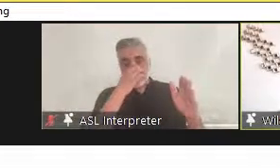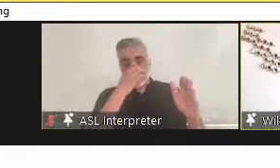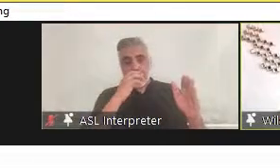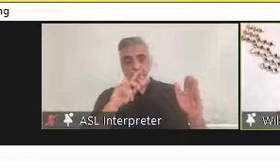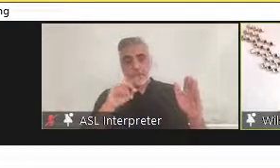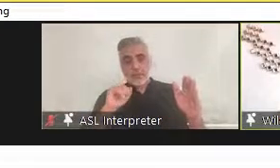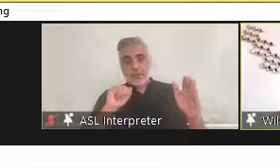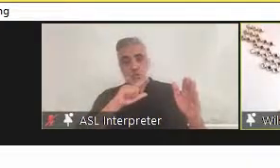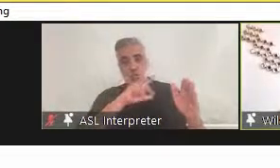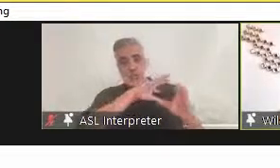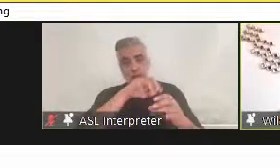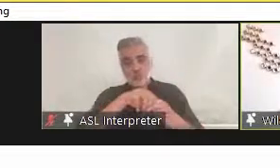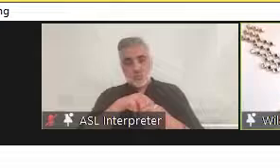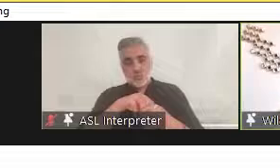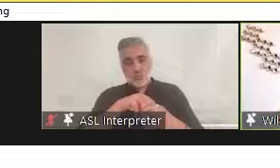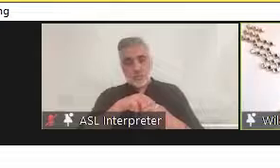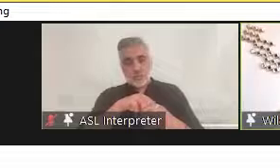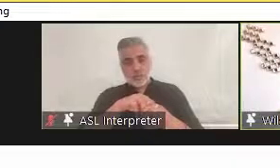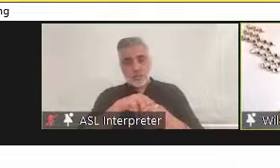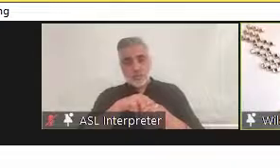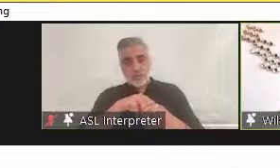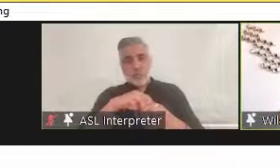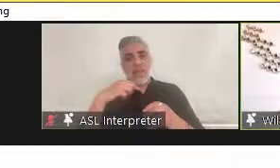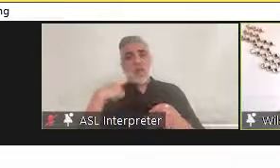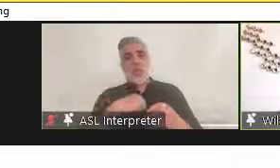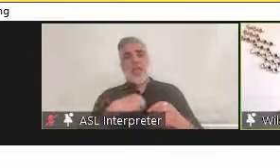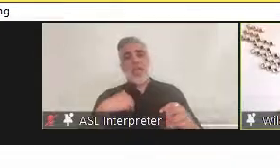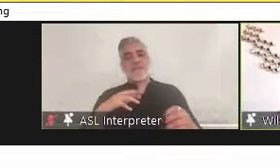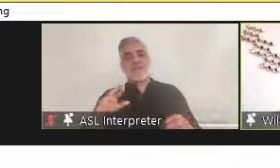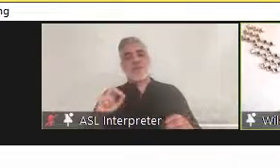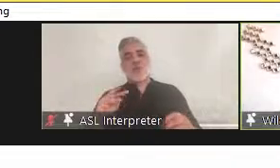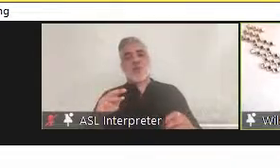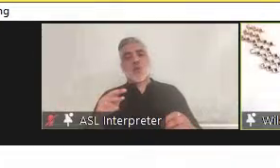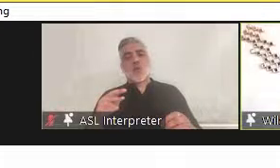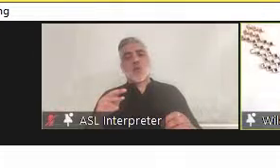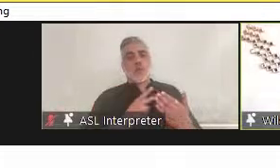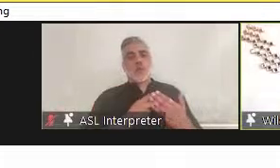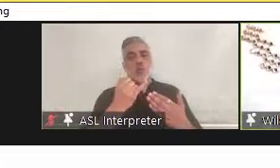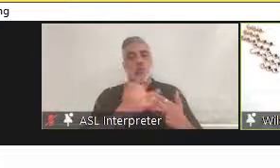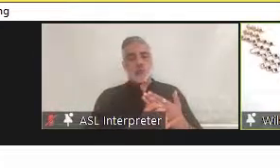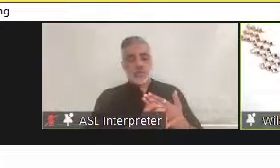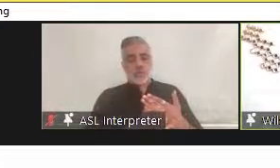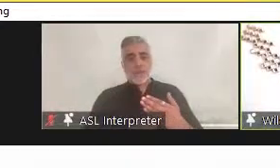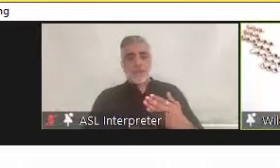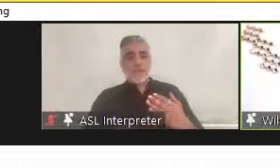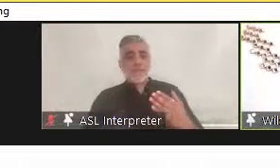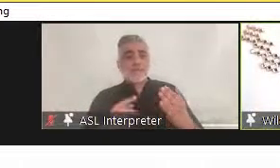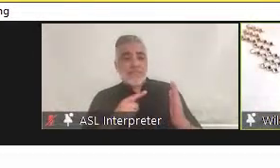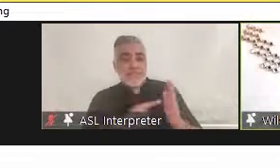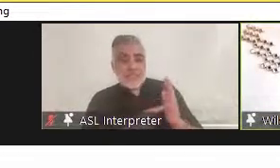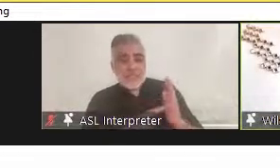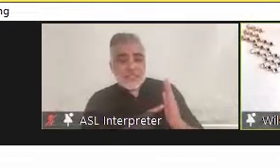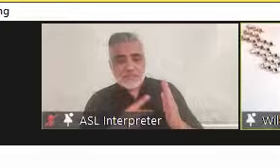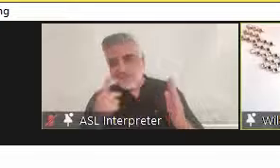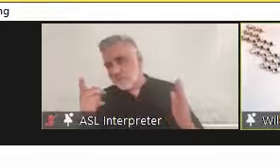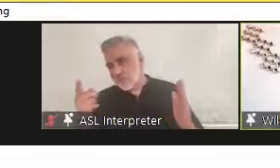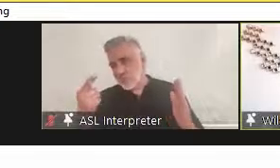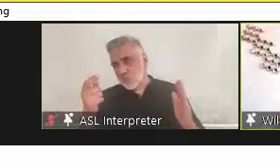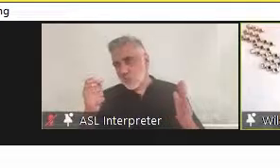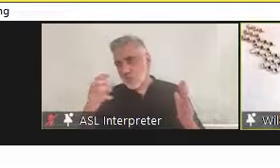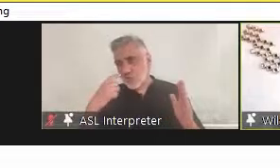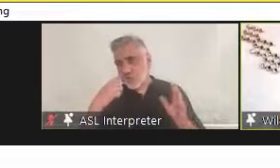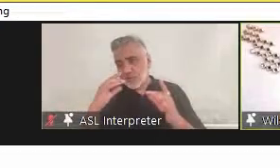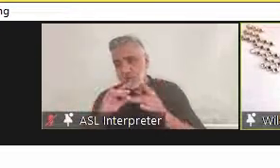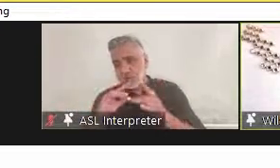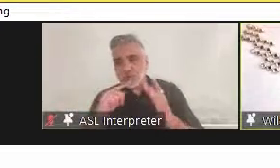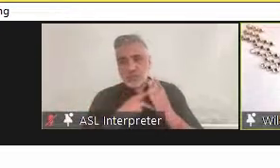inclusion we have in the Rwanda Digital Acceleration Project. This is a new project, as George just mentioned. We are now